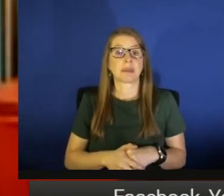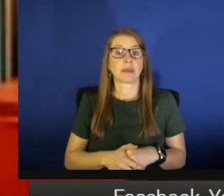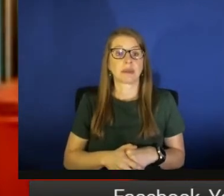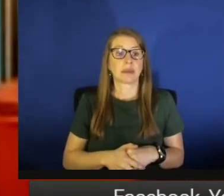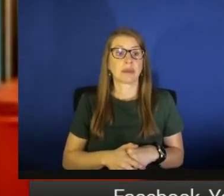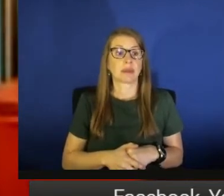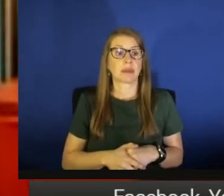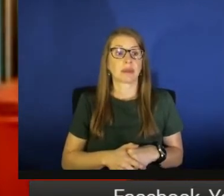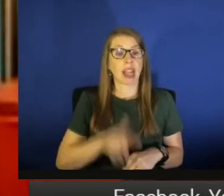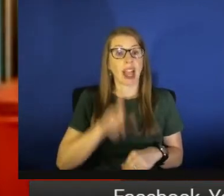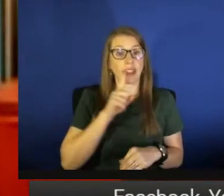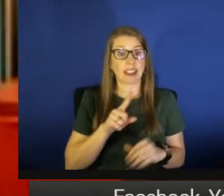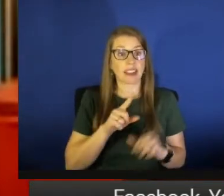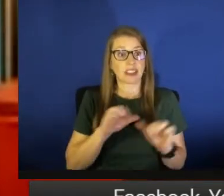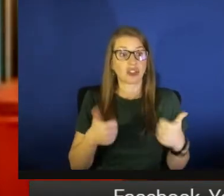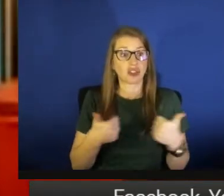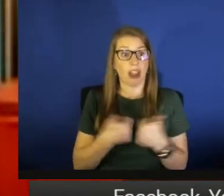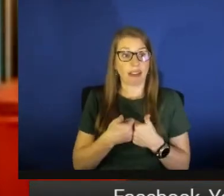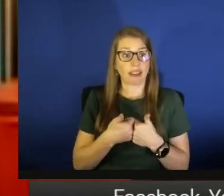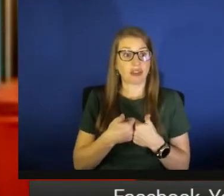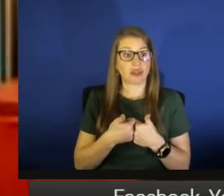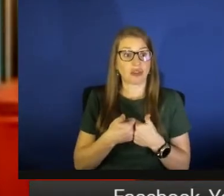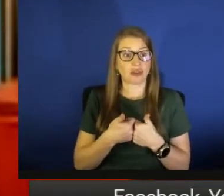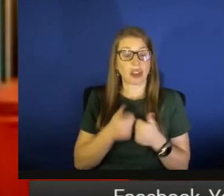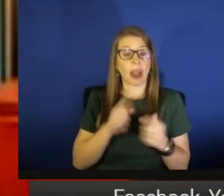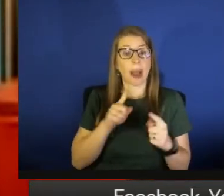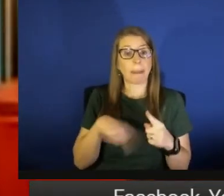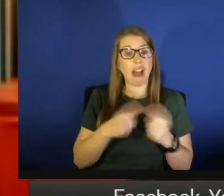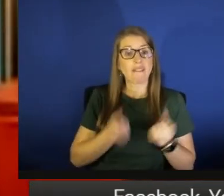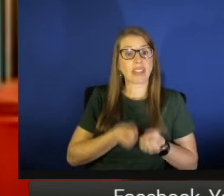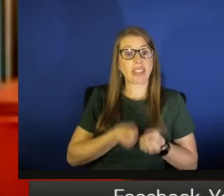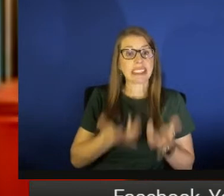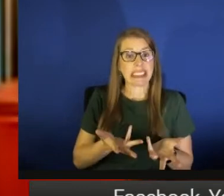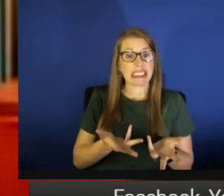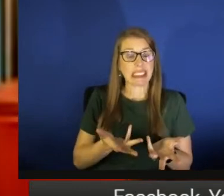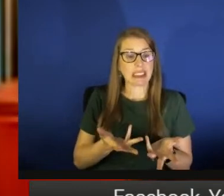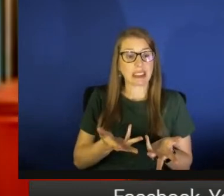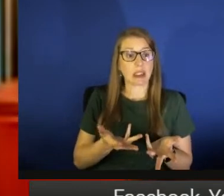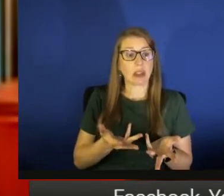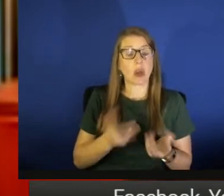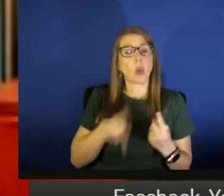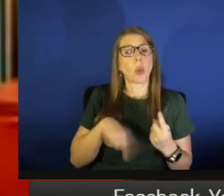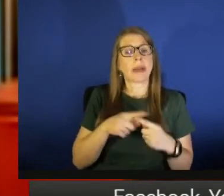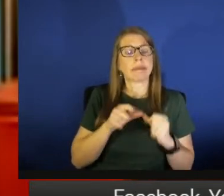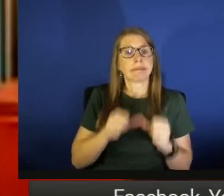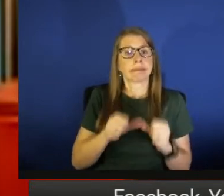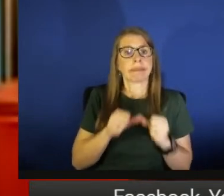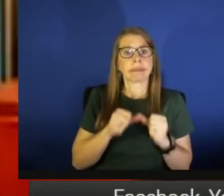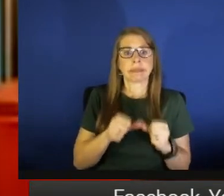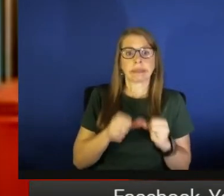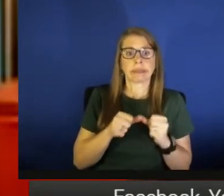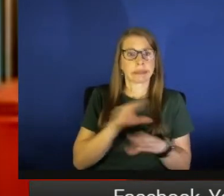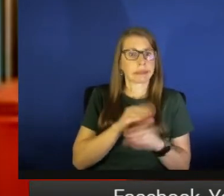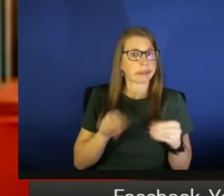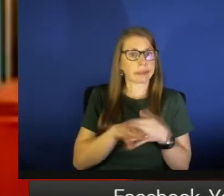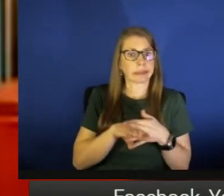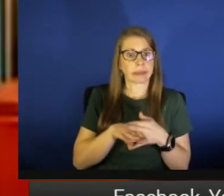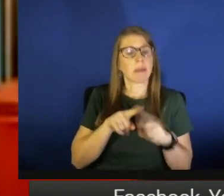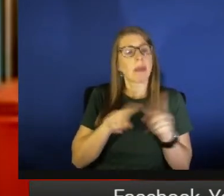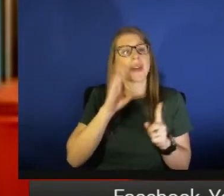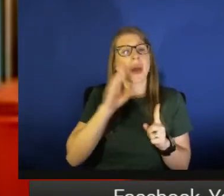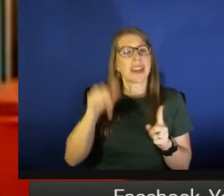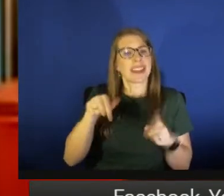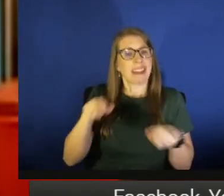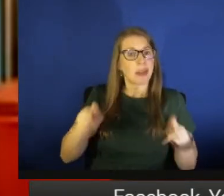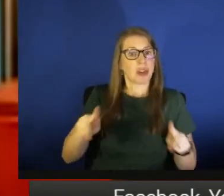a real challenge about fatigue when it's nonstop, but I also know that this was an opportunity. And